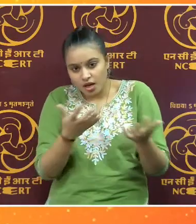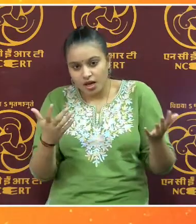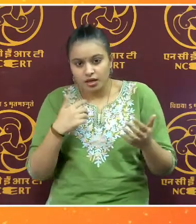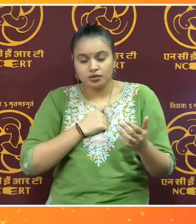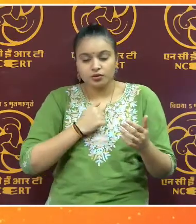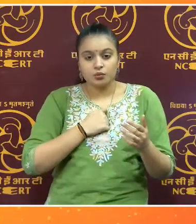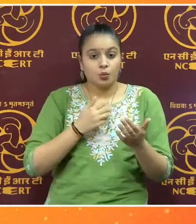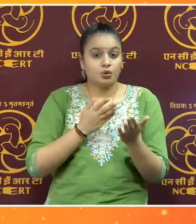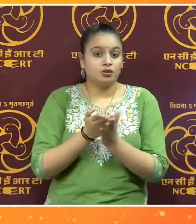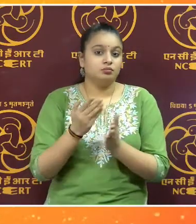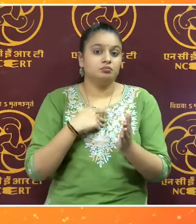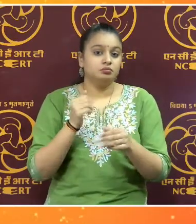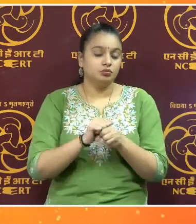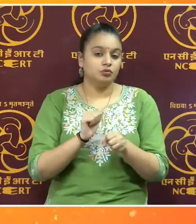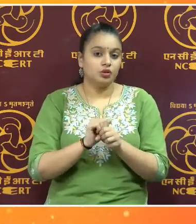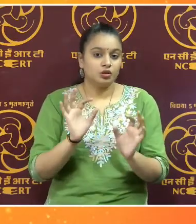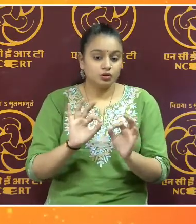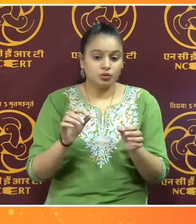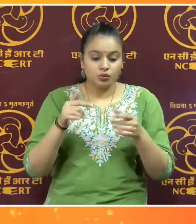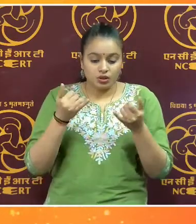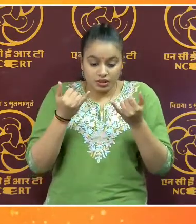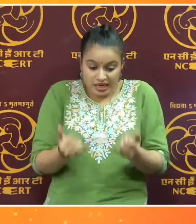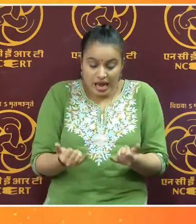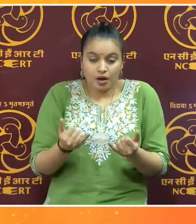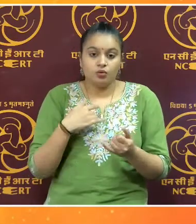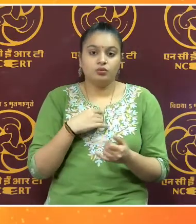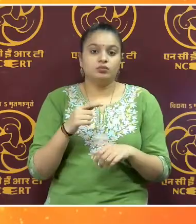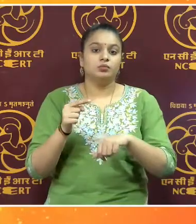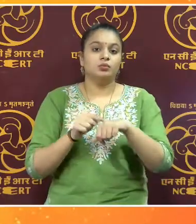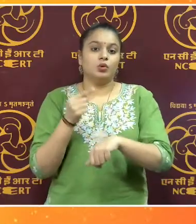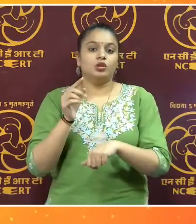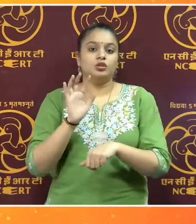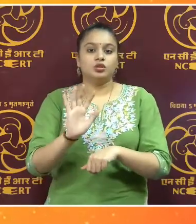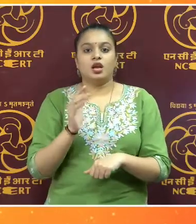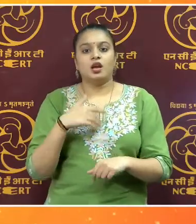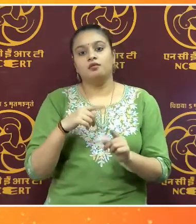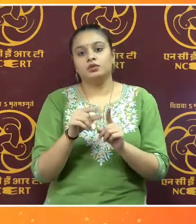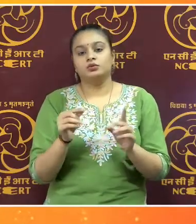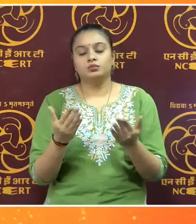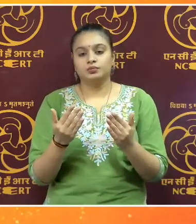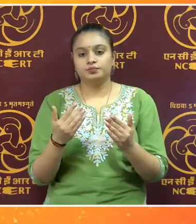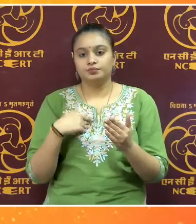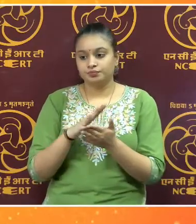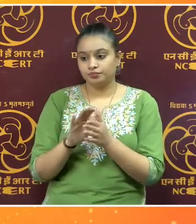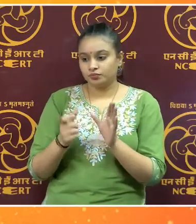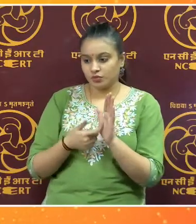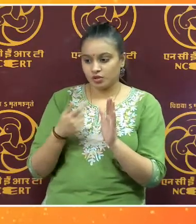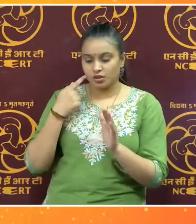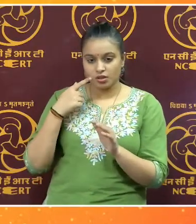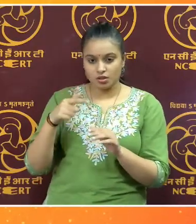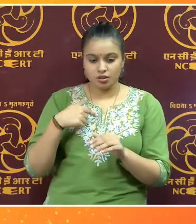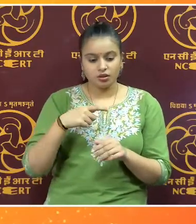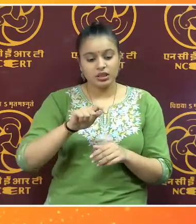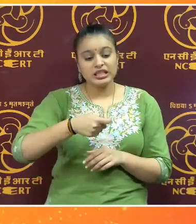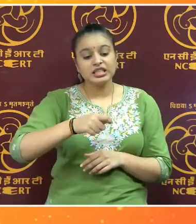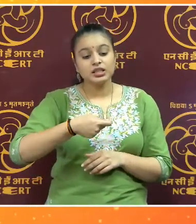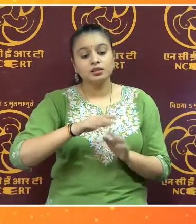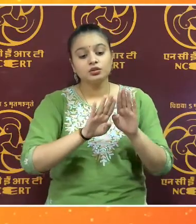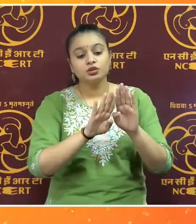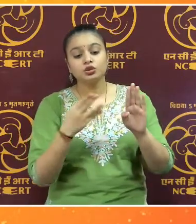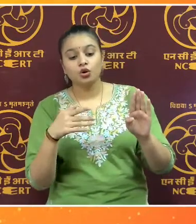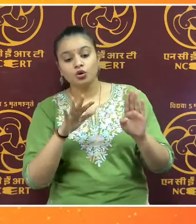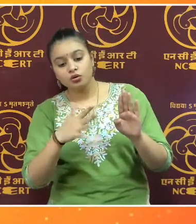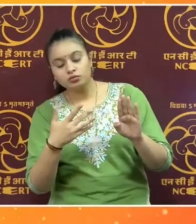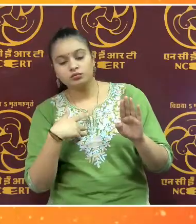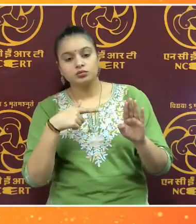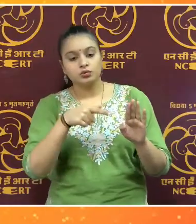line of work. I think now I have an opportunity to do something. Hurry, have this key to the door, and you could come and